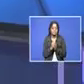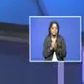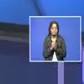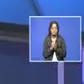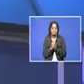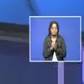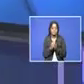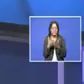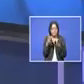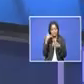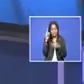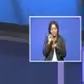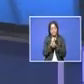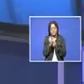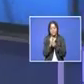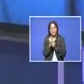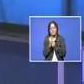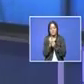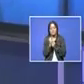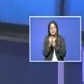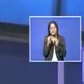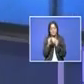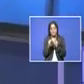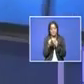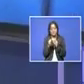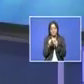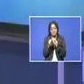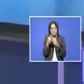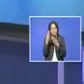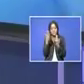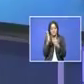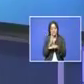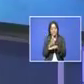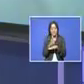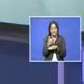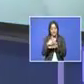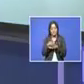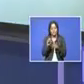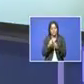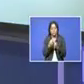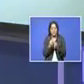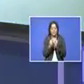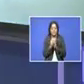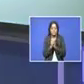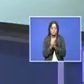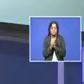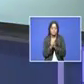And that'll do it for sports, but stay tuned. The Bahamas Tonight comes back after the break.